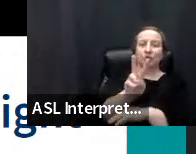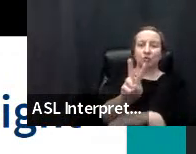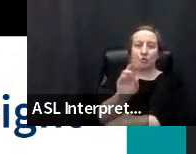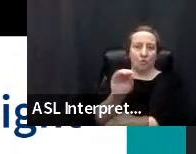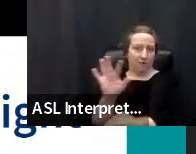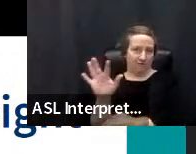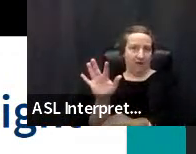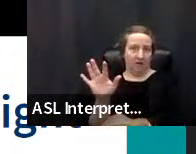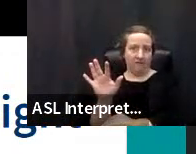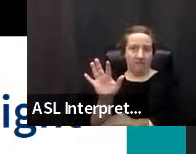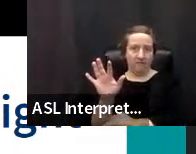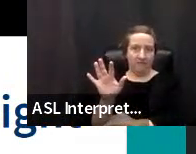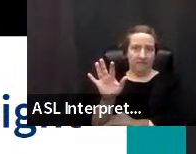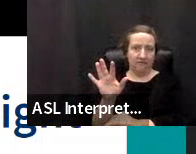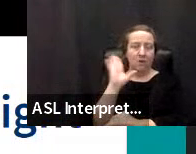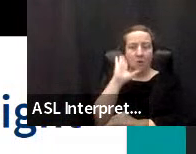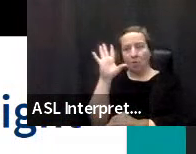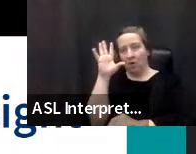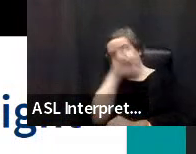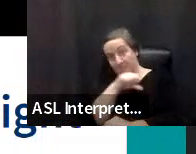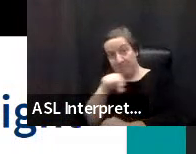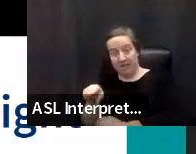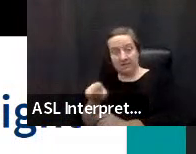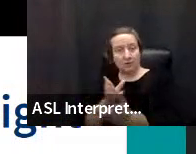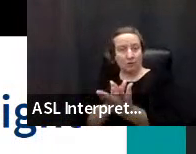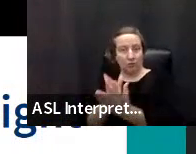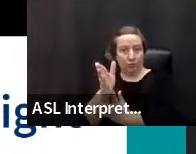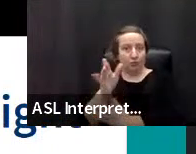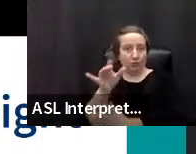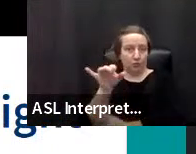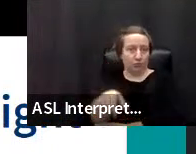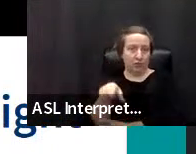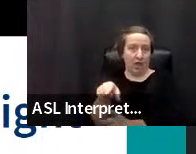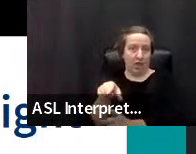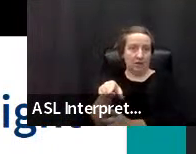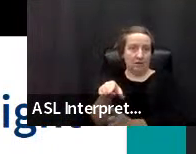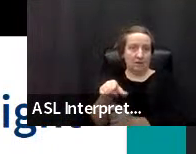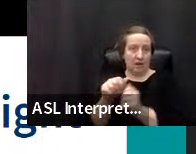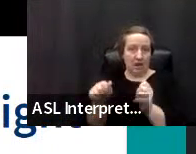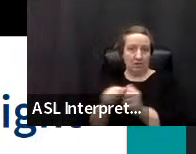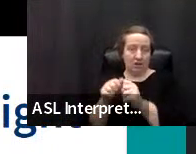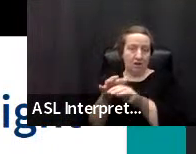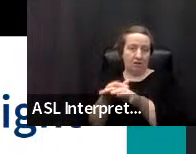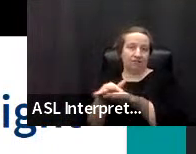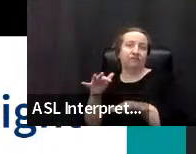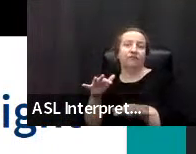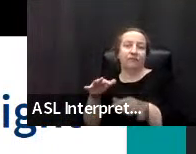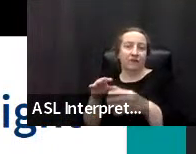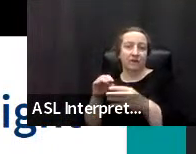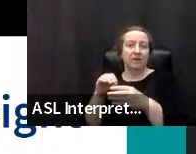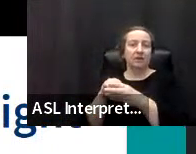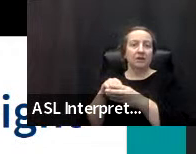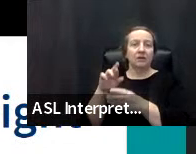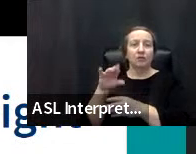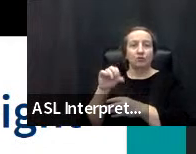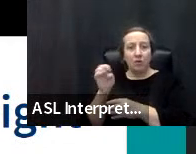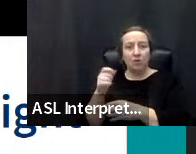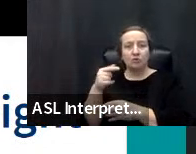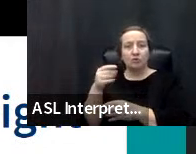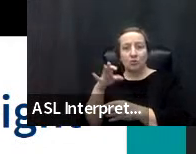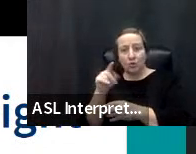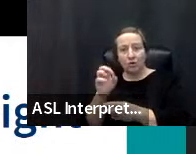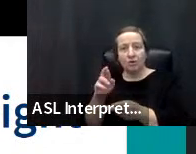and miss going through that area of congestion in the Rose Quarter and on the I-5